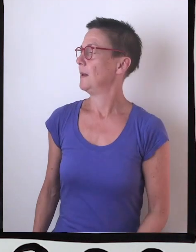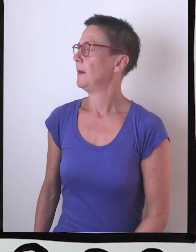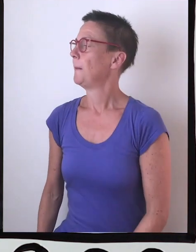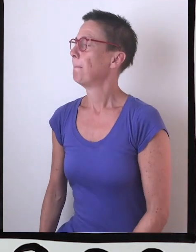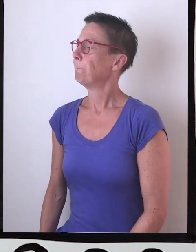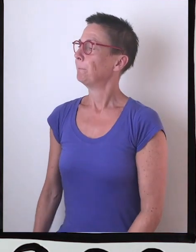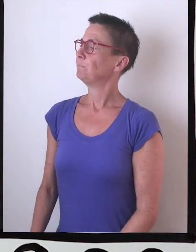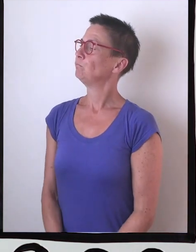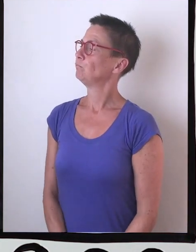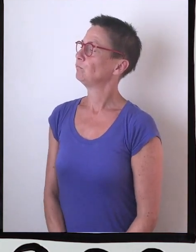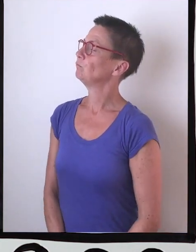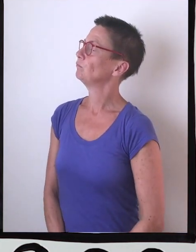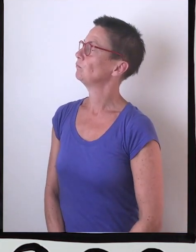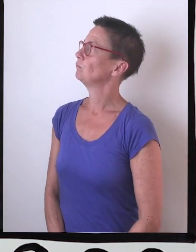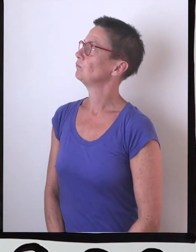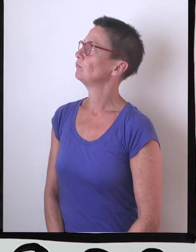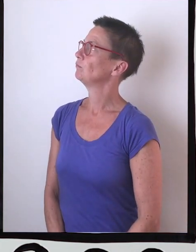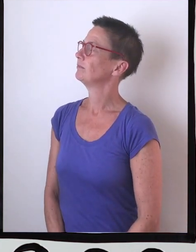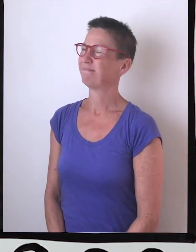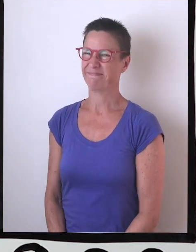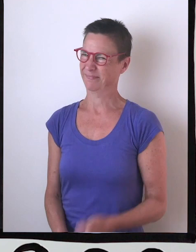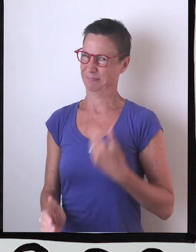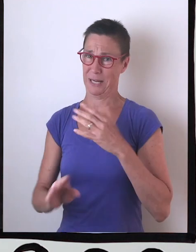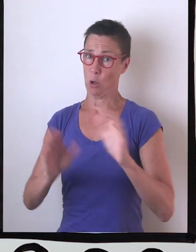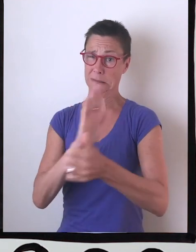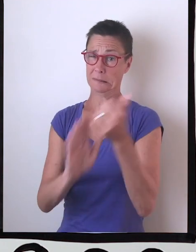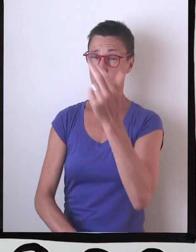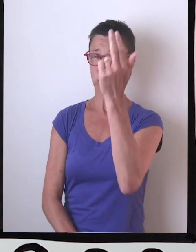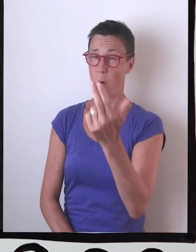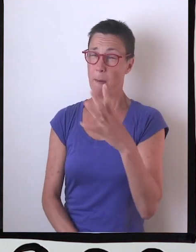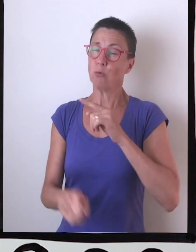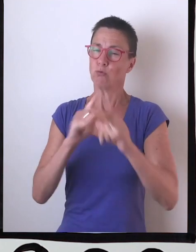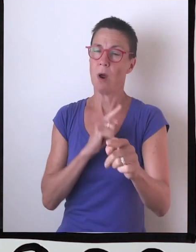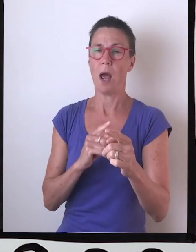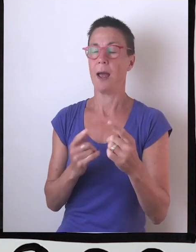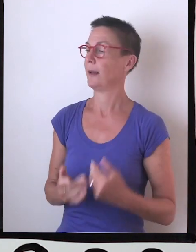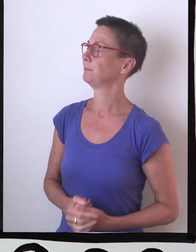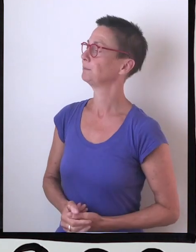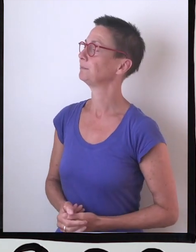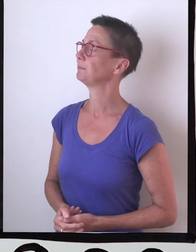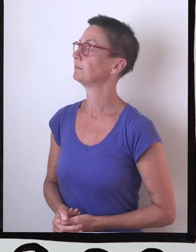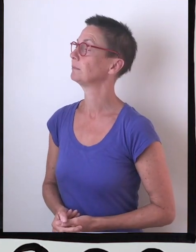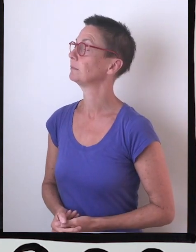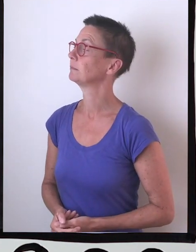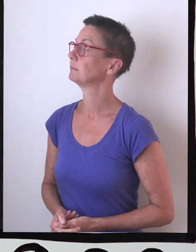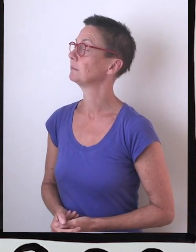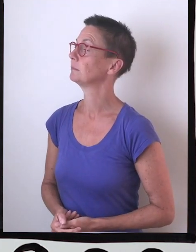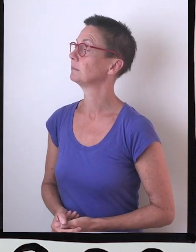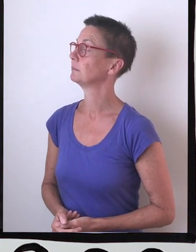higher. First, I'm gonna draw a hand here. Now, I'm not very great at drawing, but I'm going to give it a go. There's my